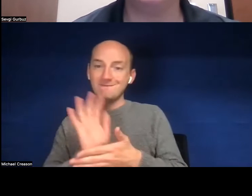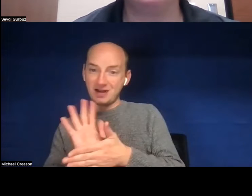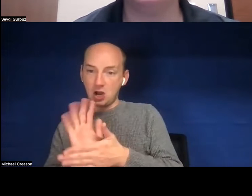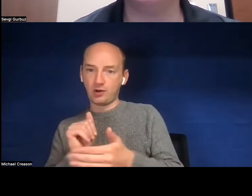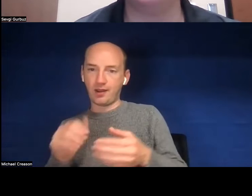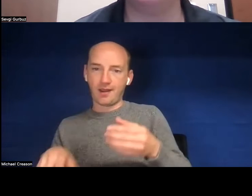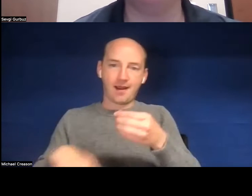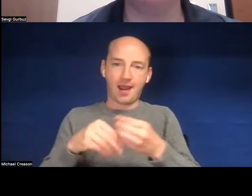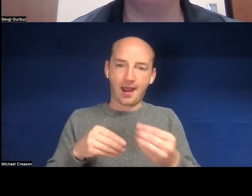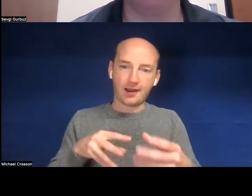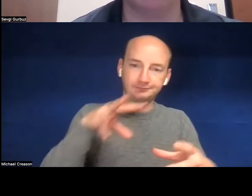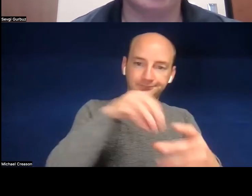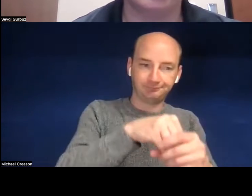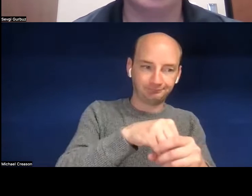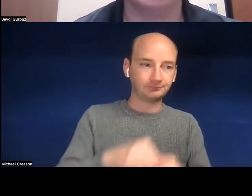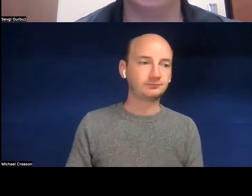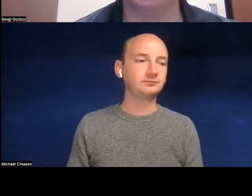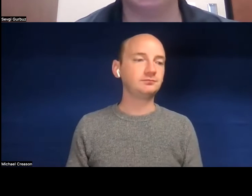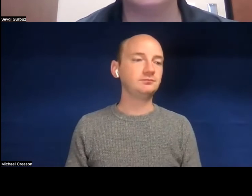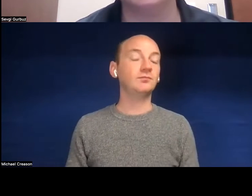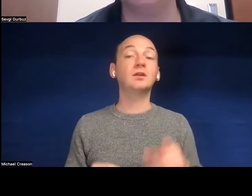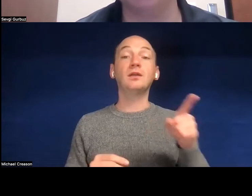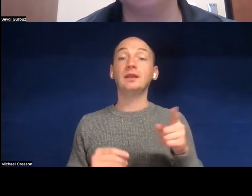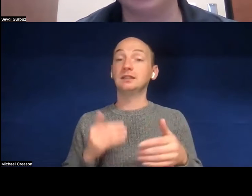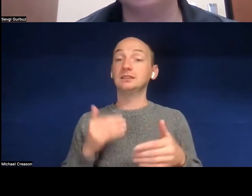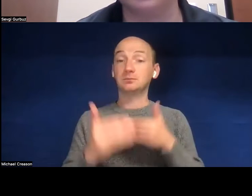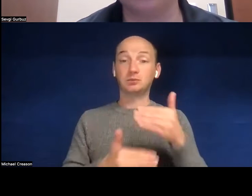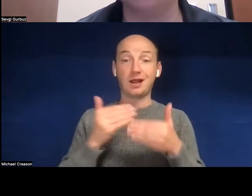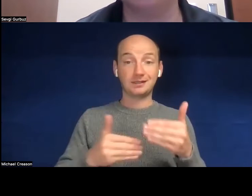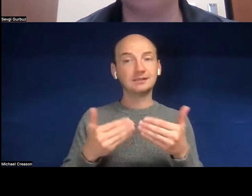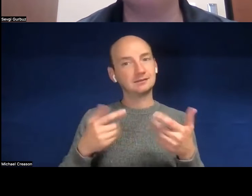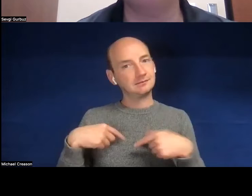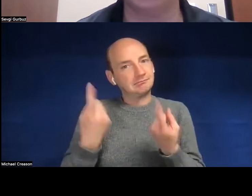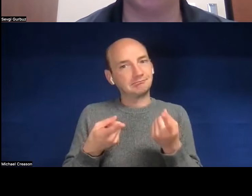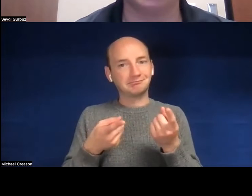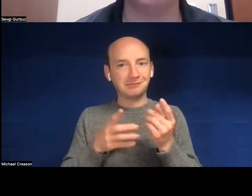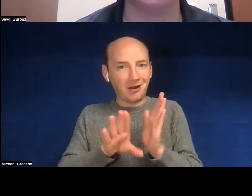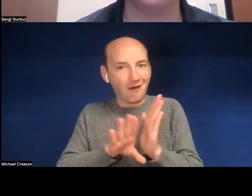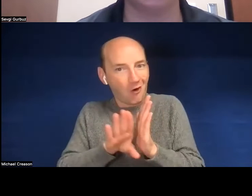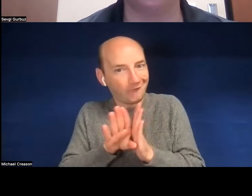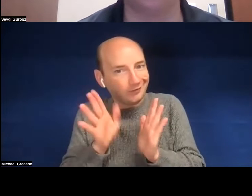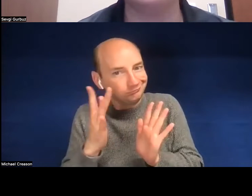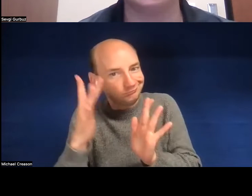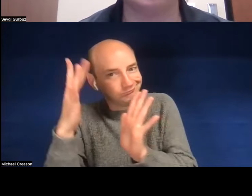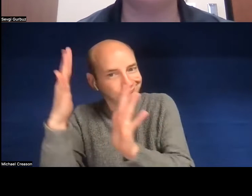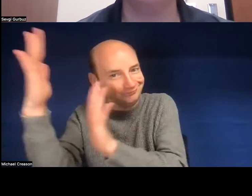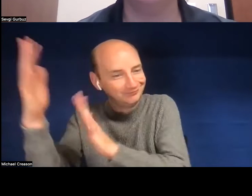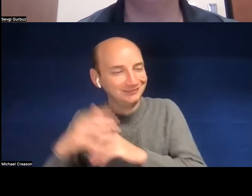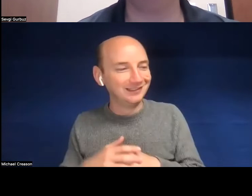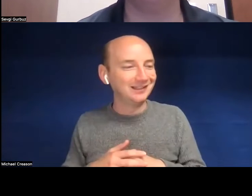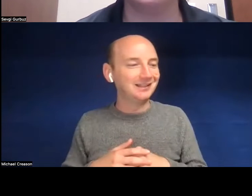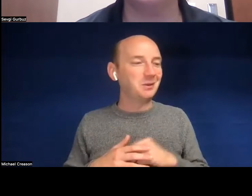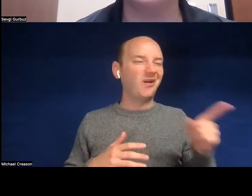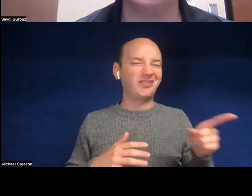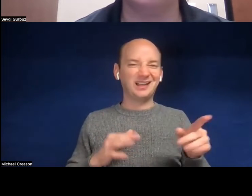So this has been an evolving progress. Just to let you know kind of how our research team was first formed and how